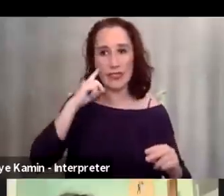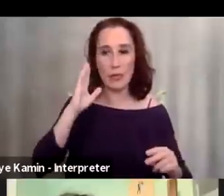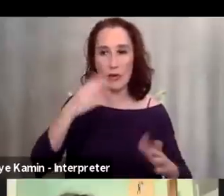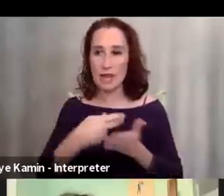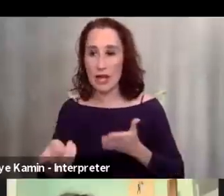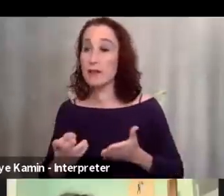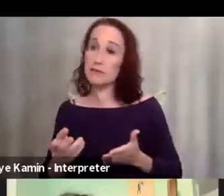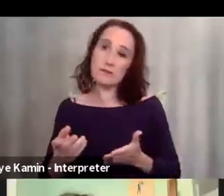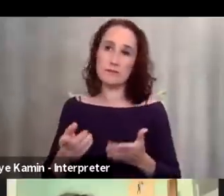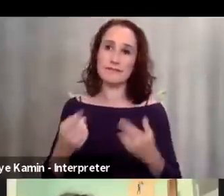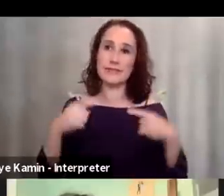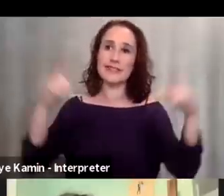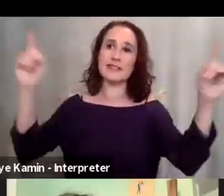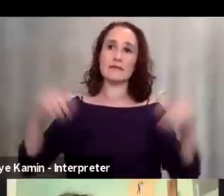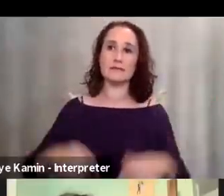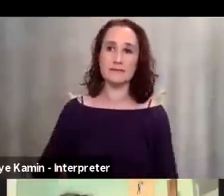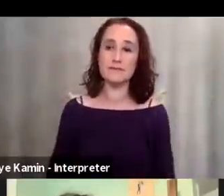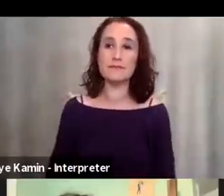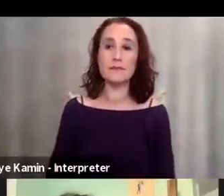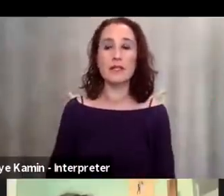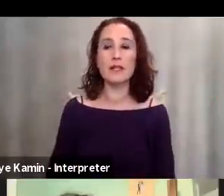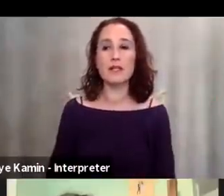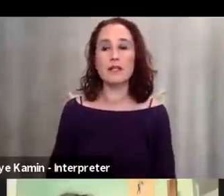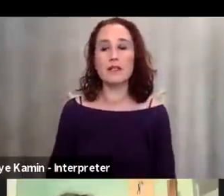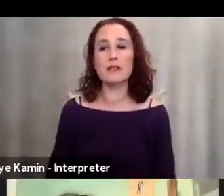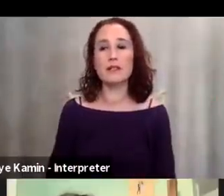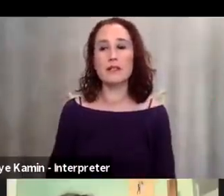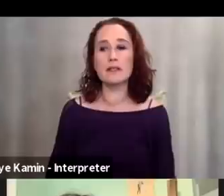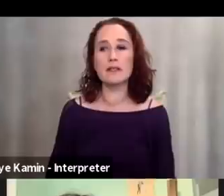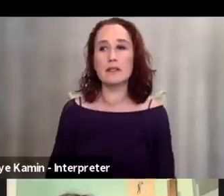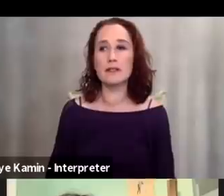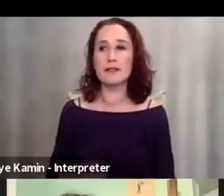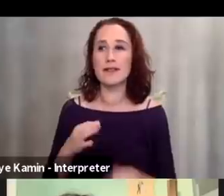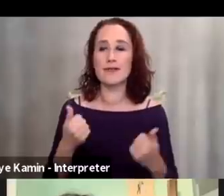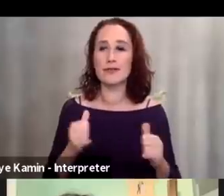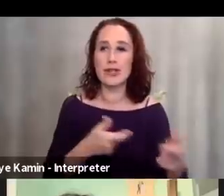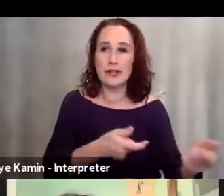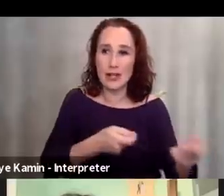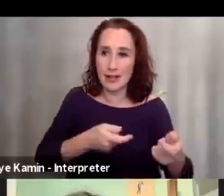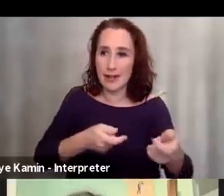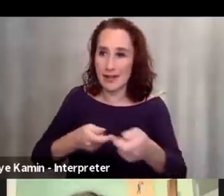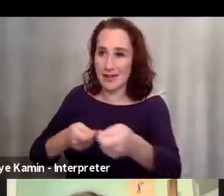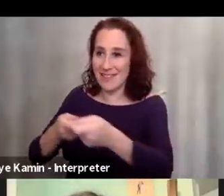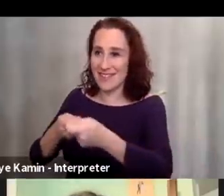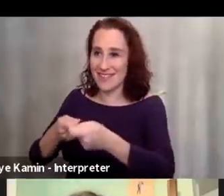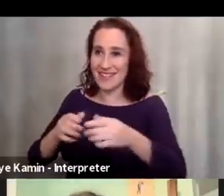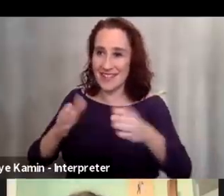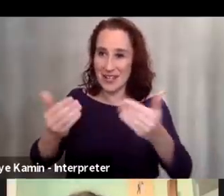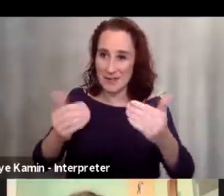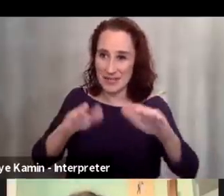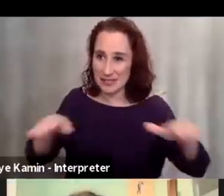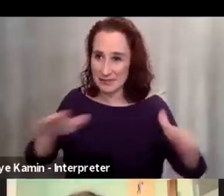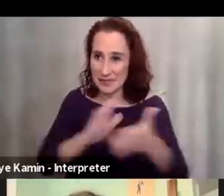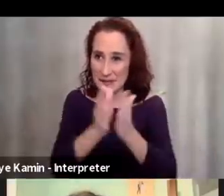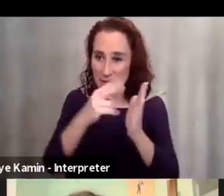like, we have to remember, it's like, you know, when we're trying to lure children into being lifelong readers, we have to show them who